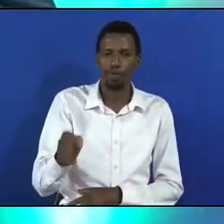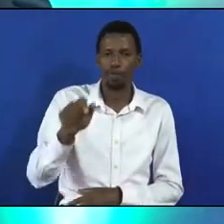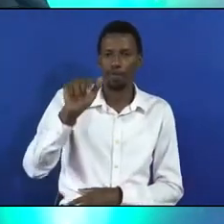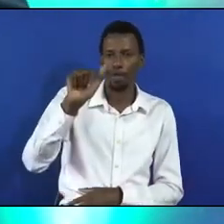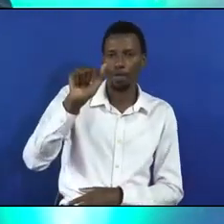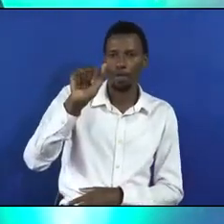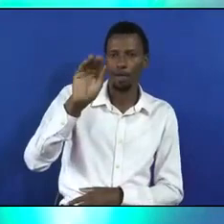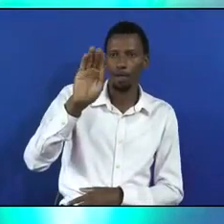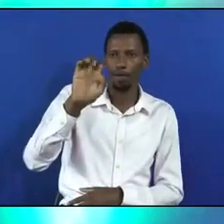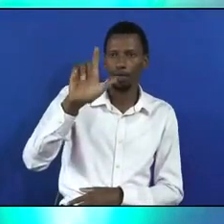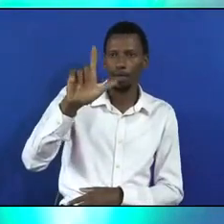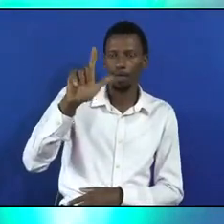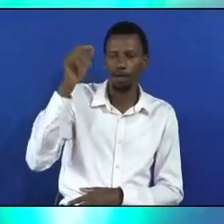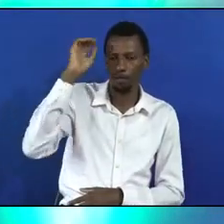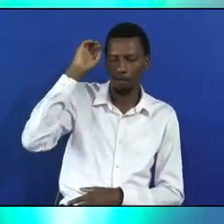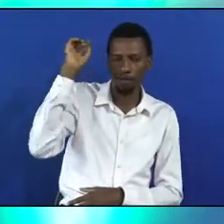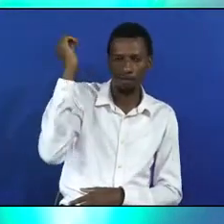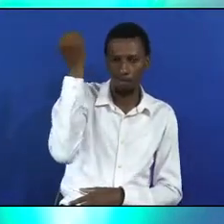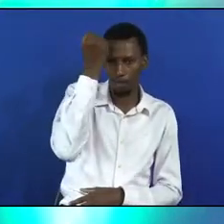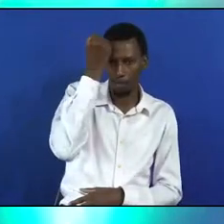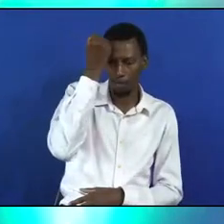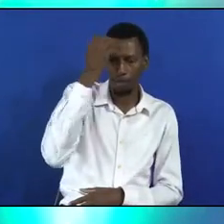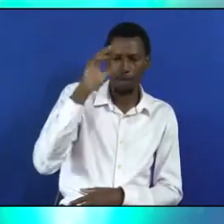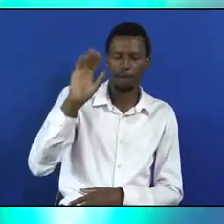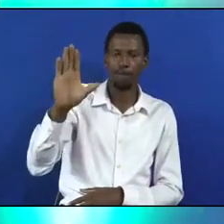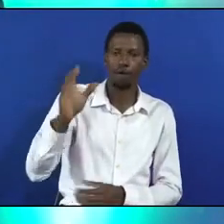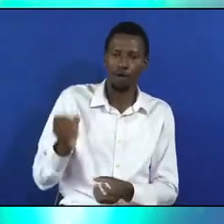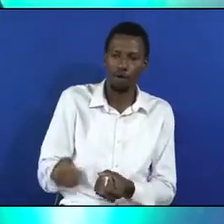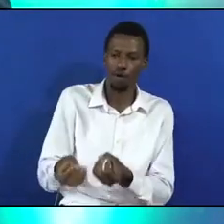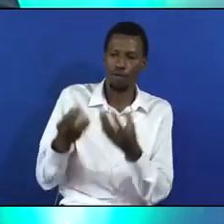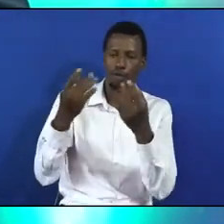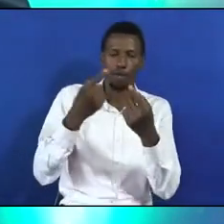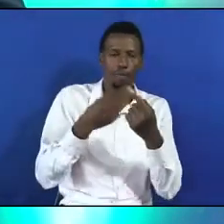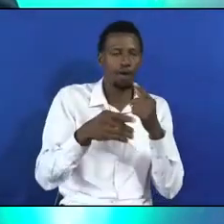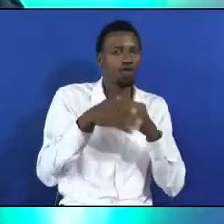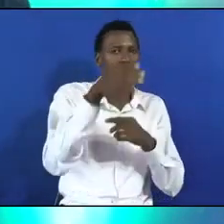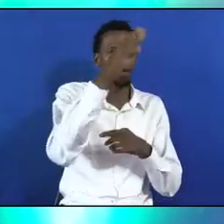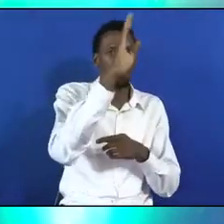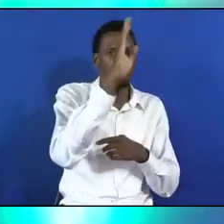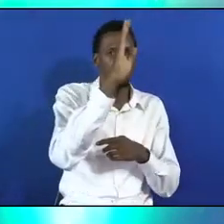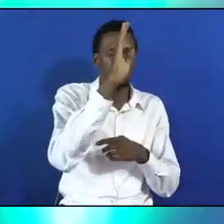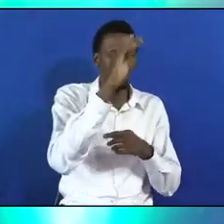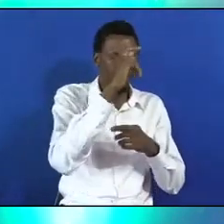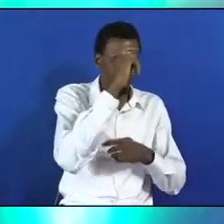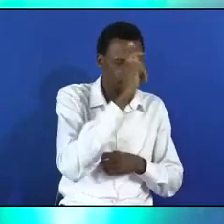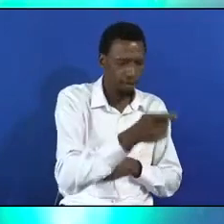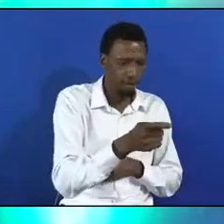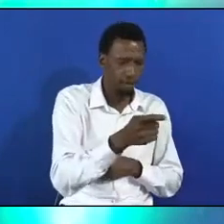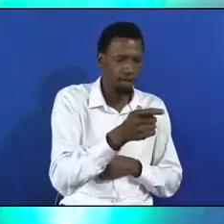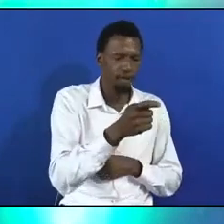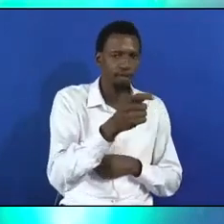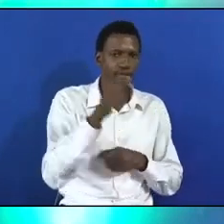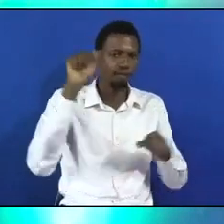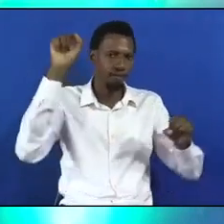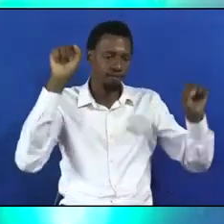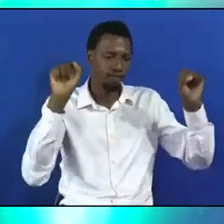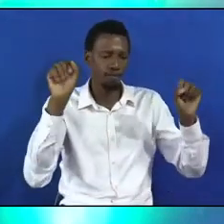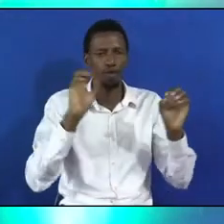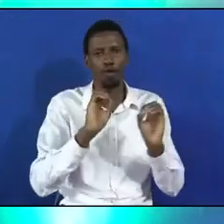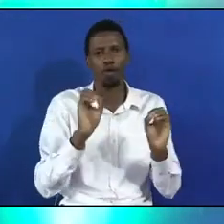not respect Cain and his offering. And Cain was very angry, and